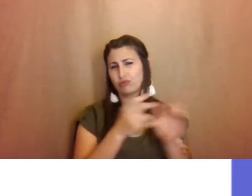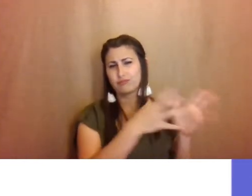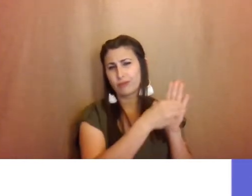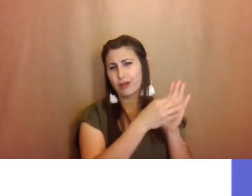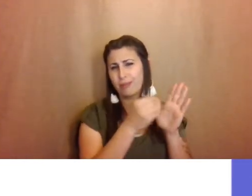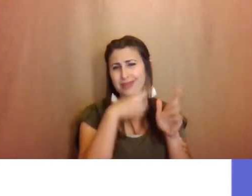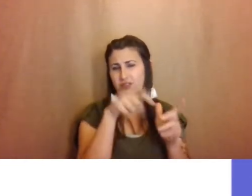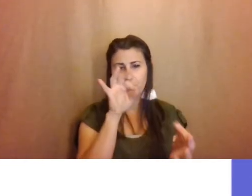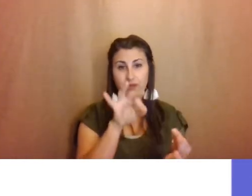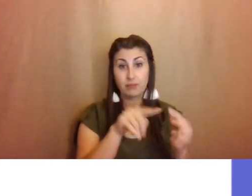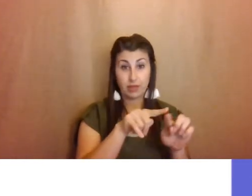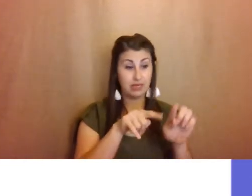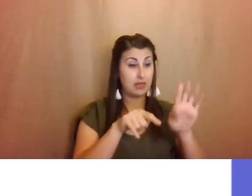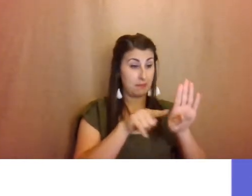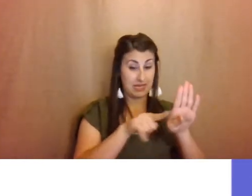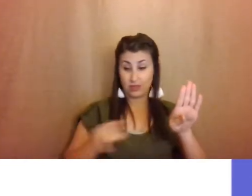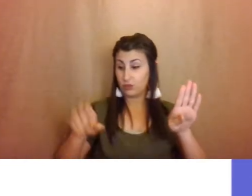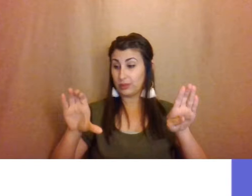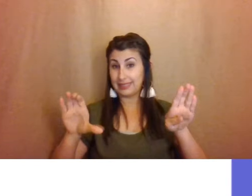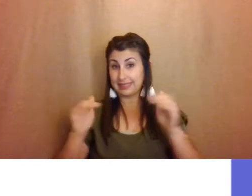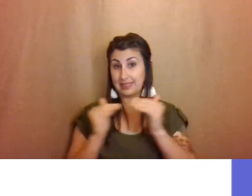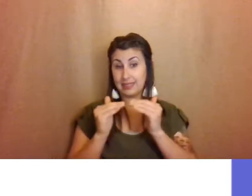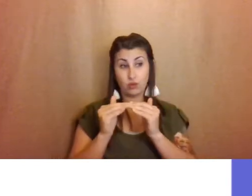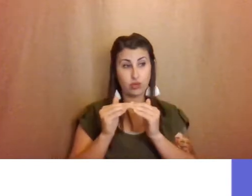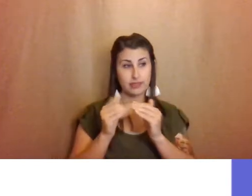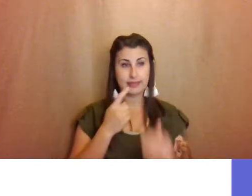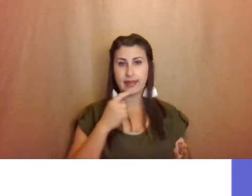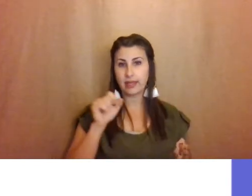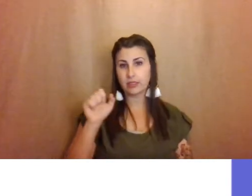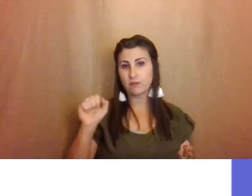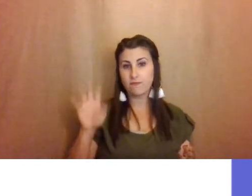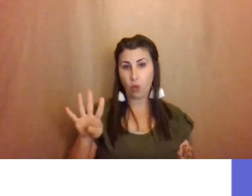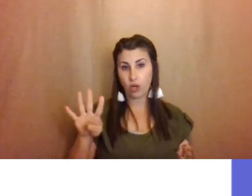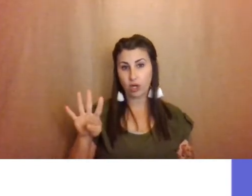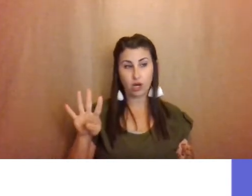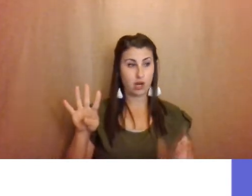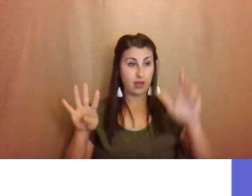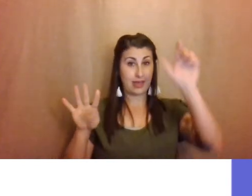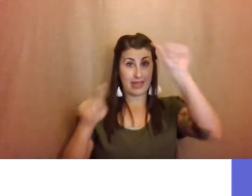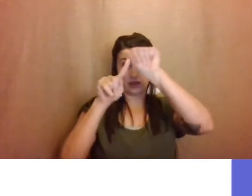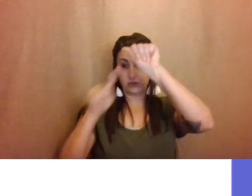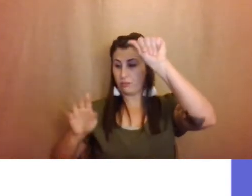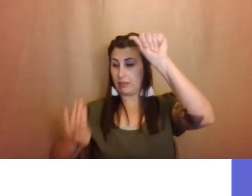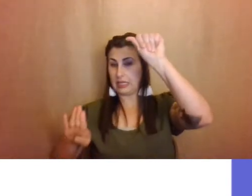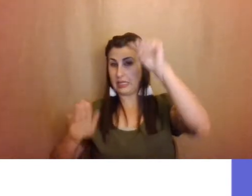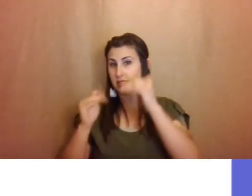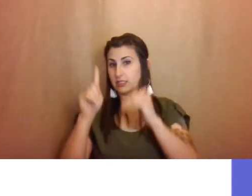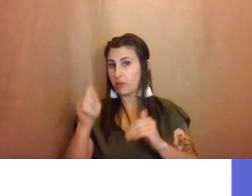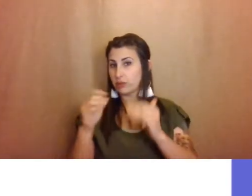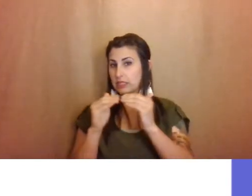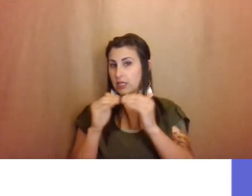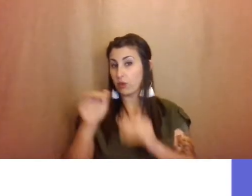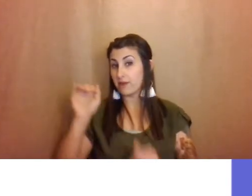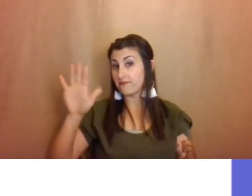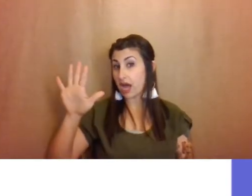can. From B prime to C prime, that is saying that it's 4. From A prime to C